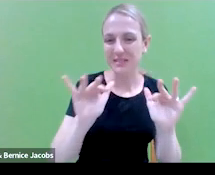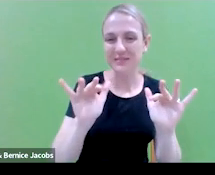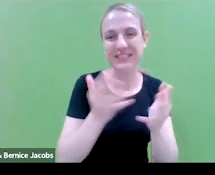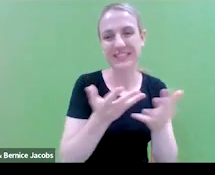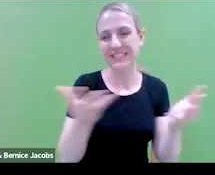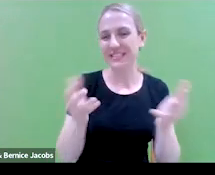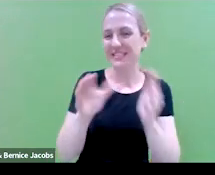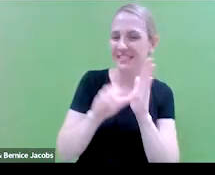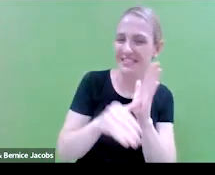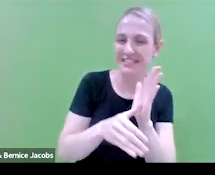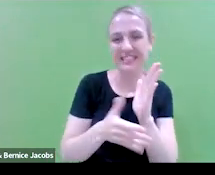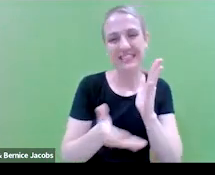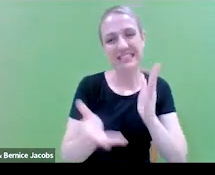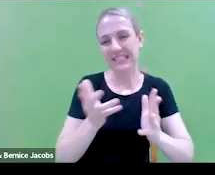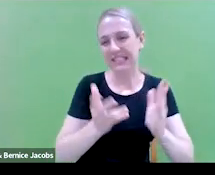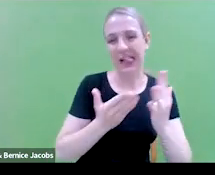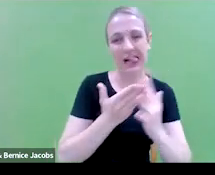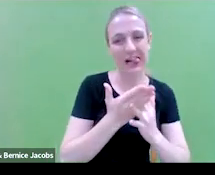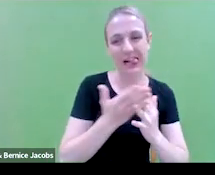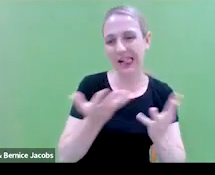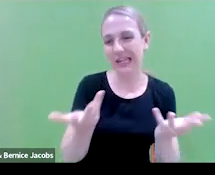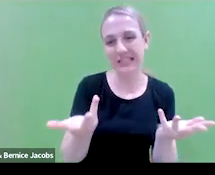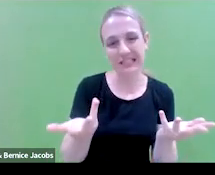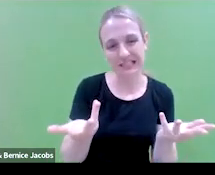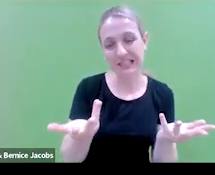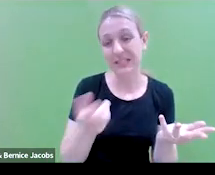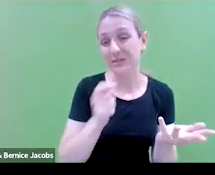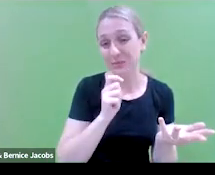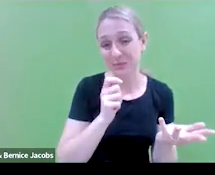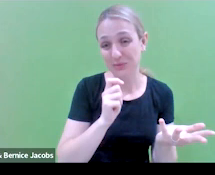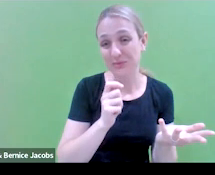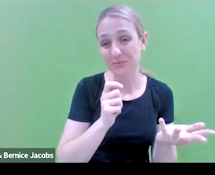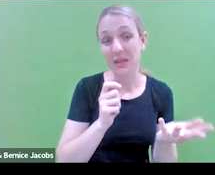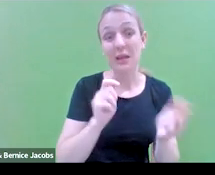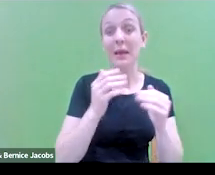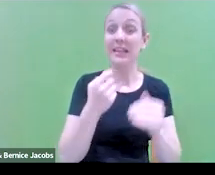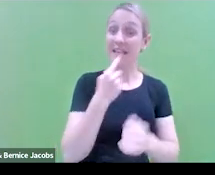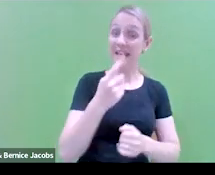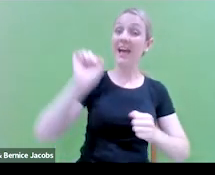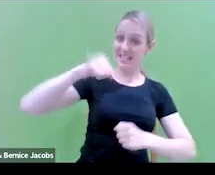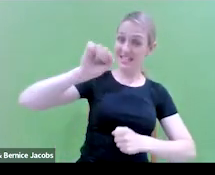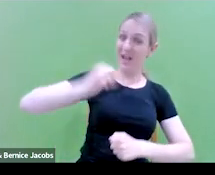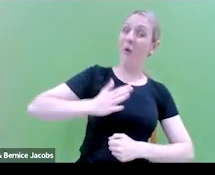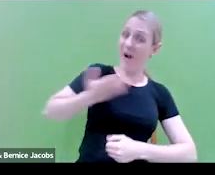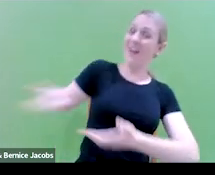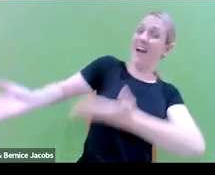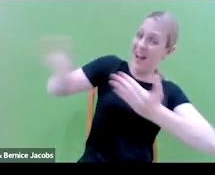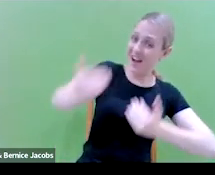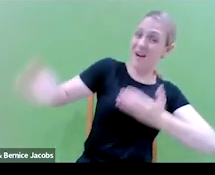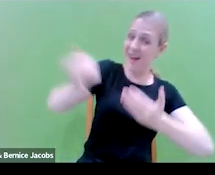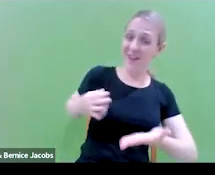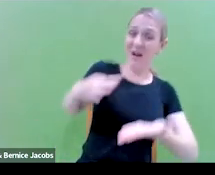disabilities isn't accessible. So, you know, applications go out and say, yes, we welcome people with disabilities to